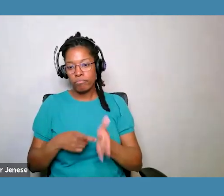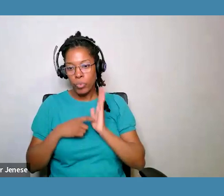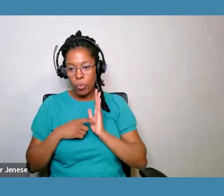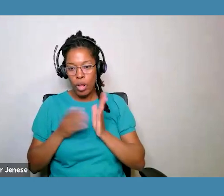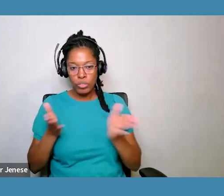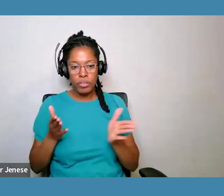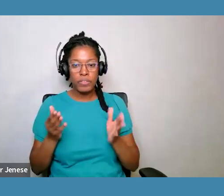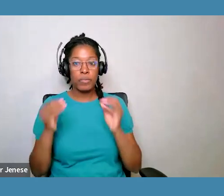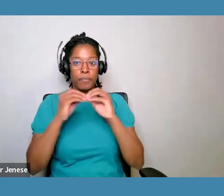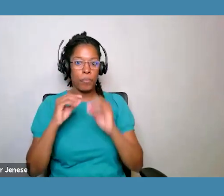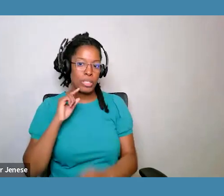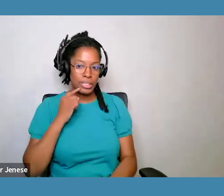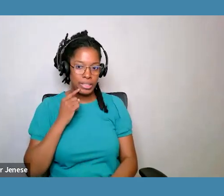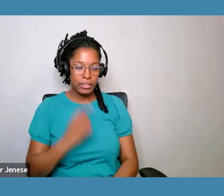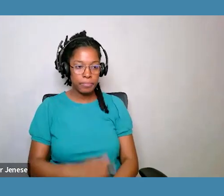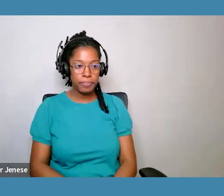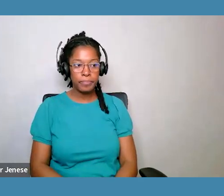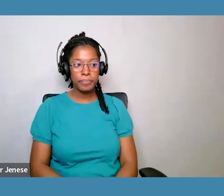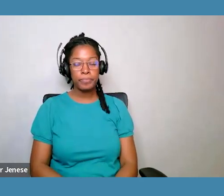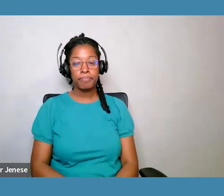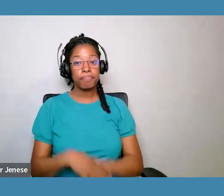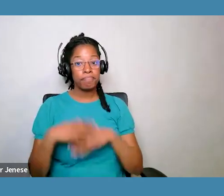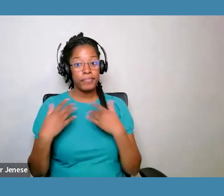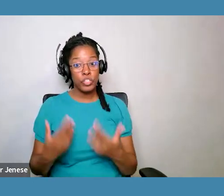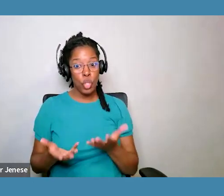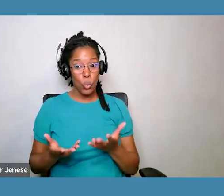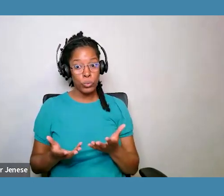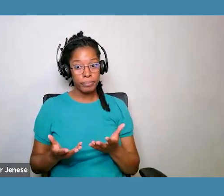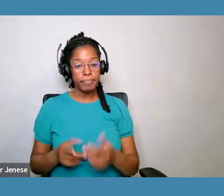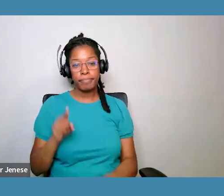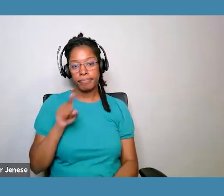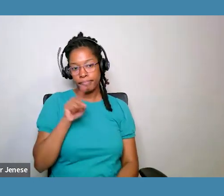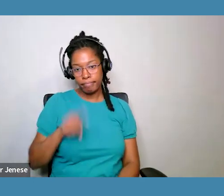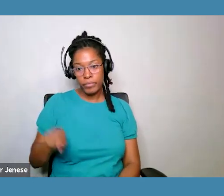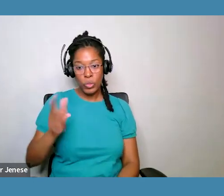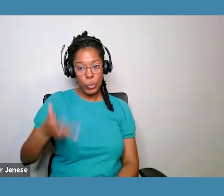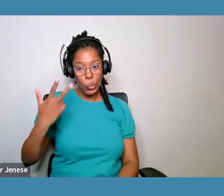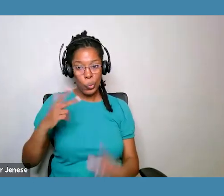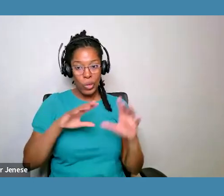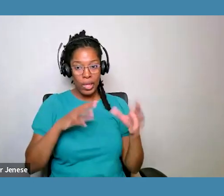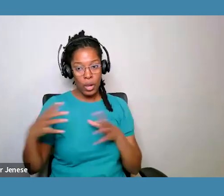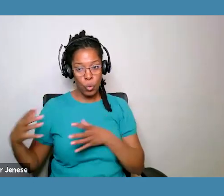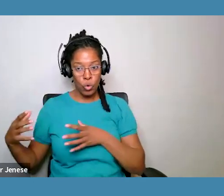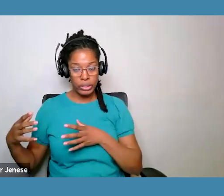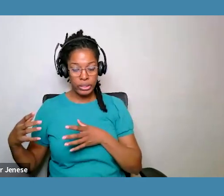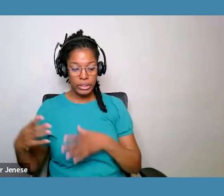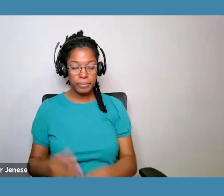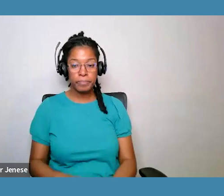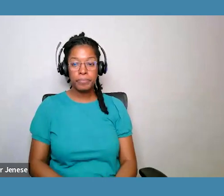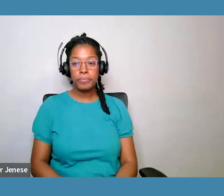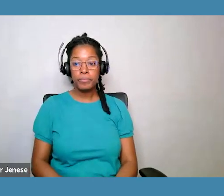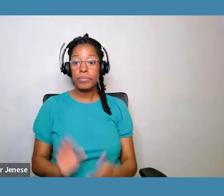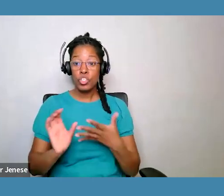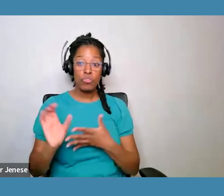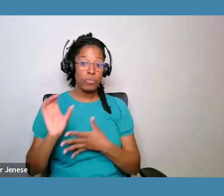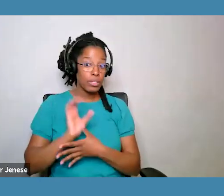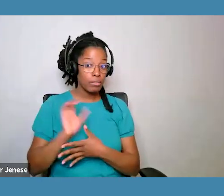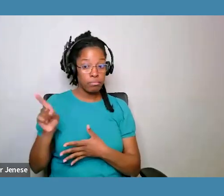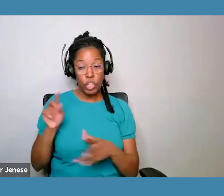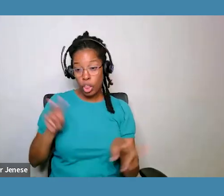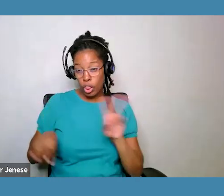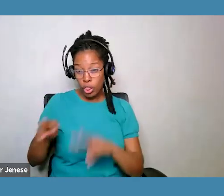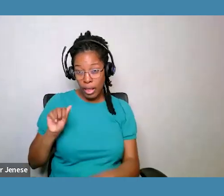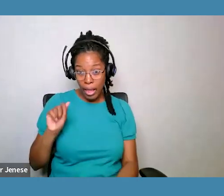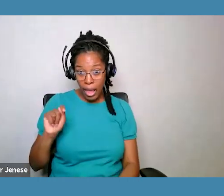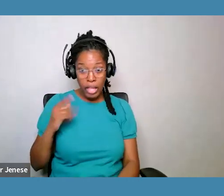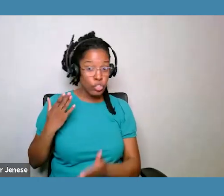intensity. So those are your three categories and the criteria that they're looking at